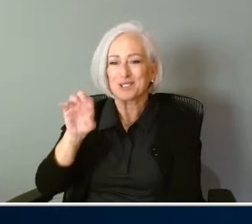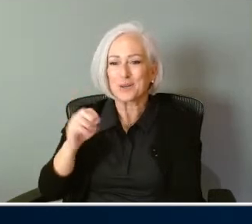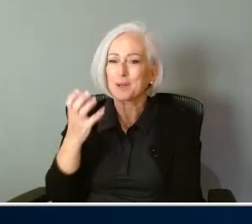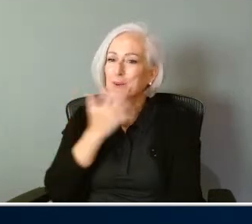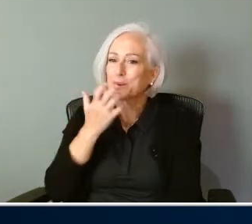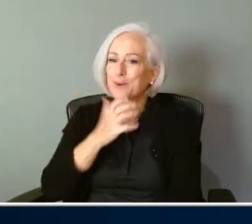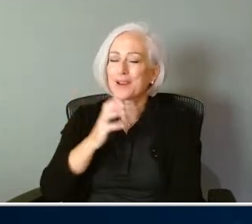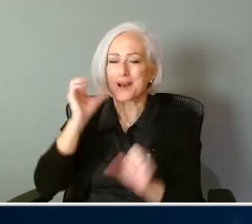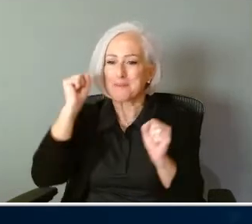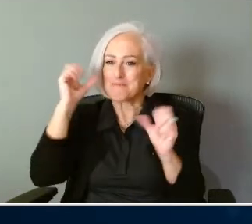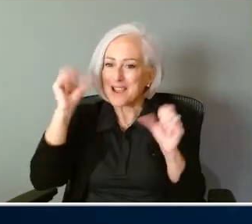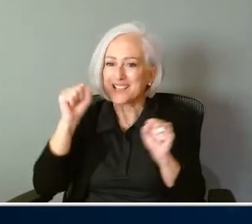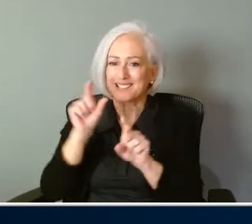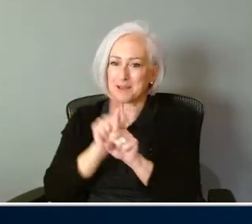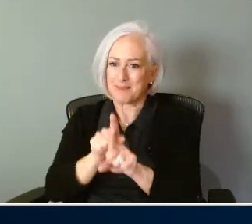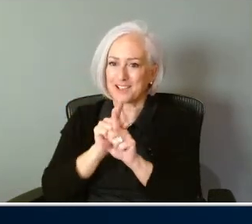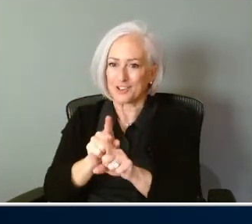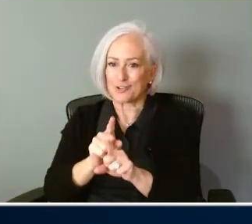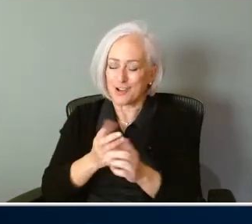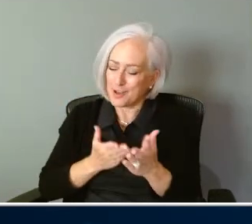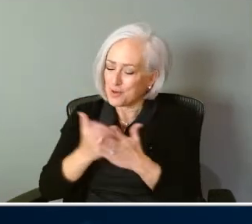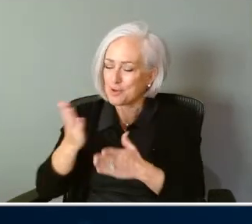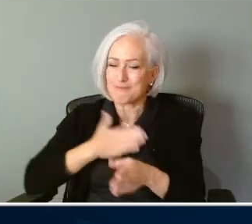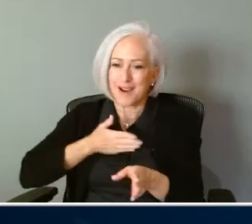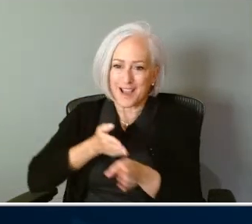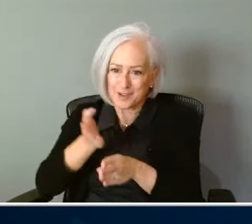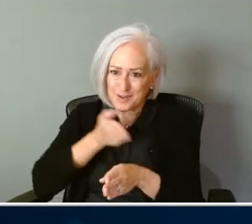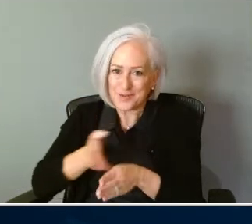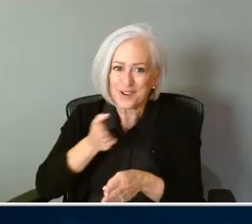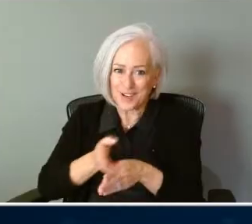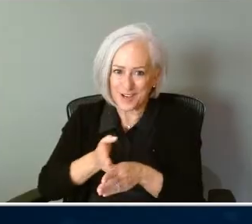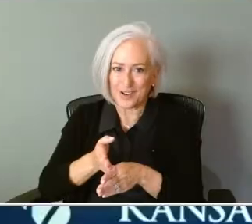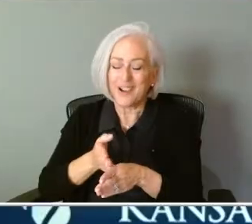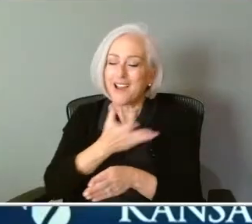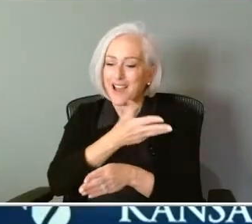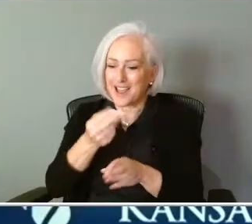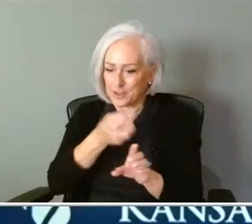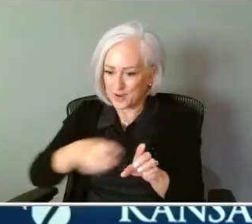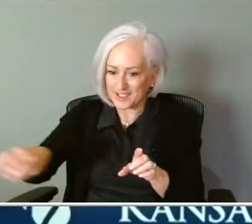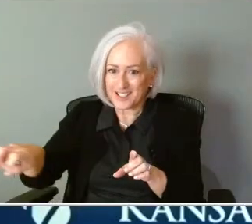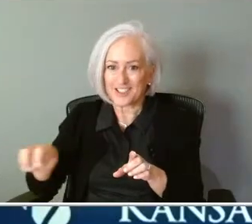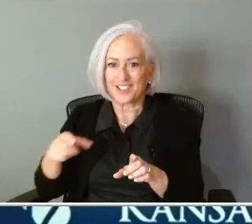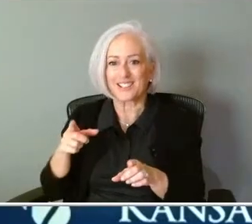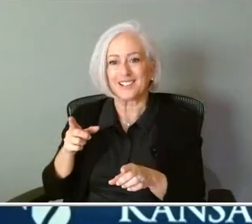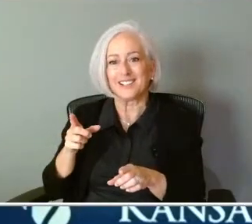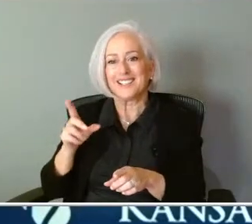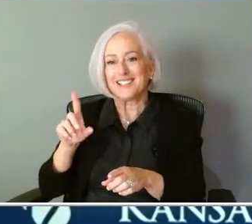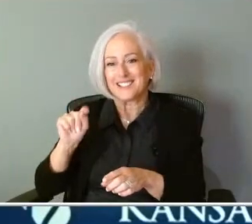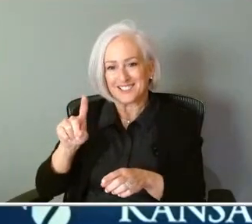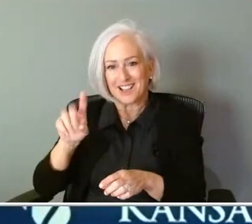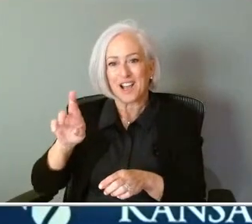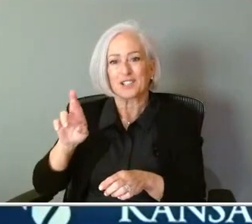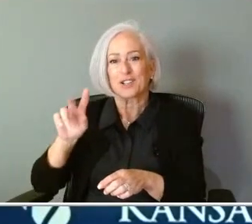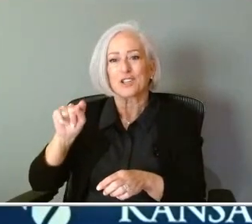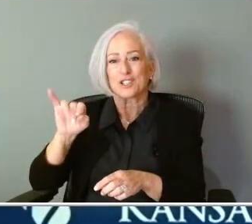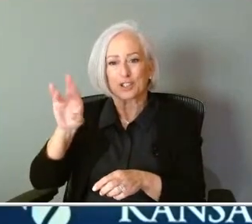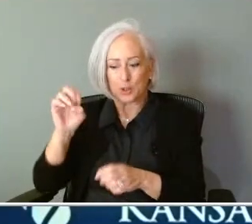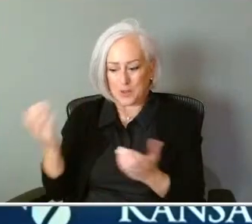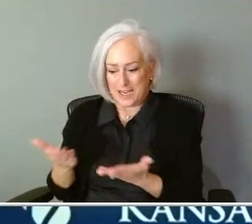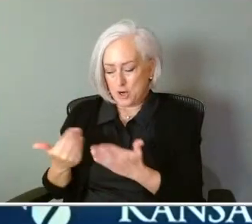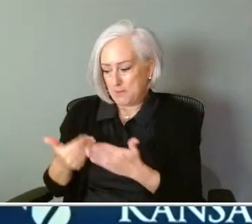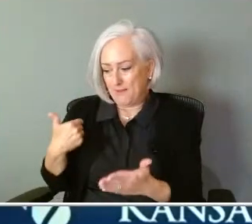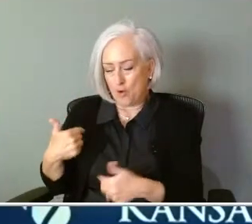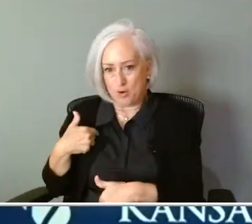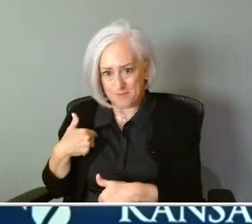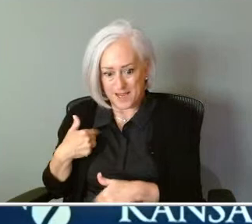mentor really throughout my career. We've been both at KU. He was here obviously before I came, but for the 20 years that